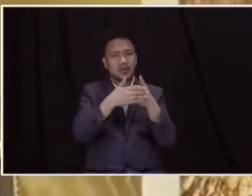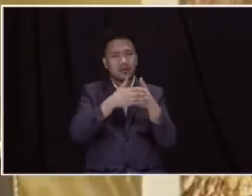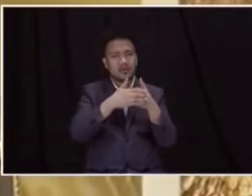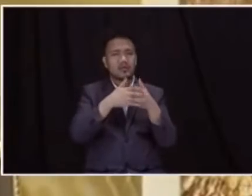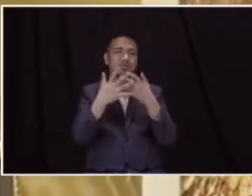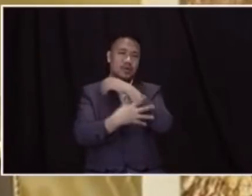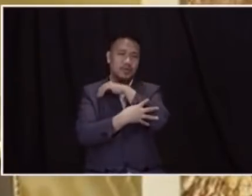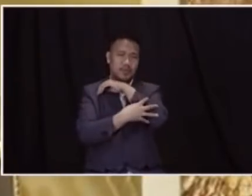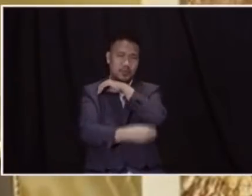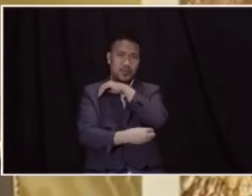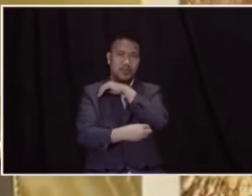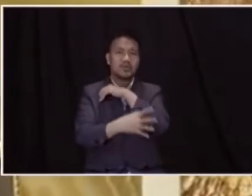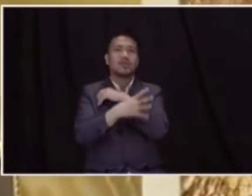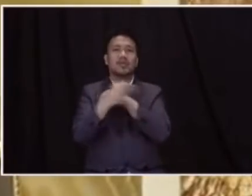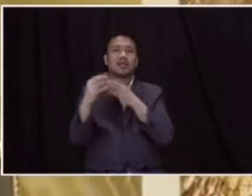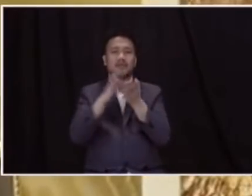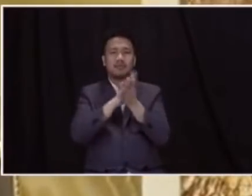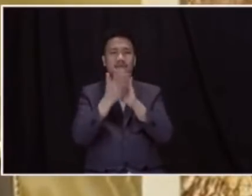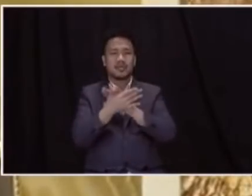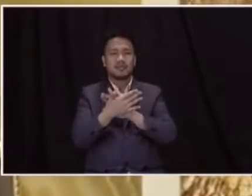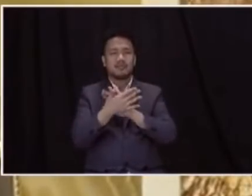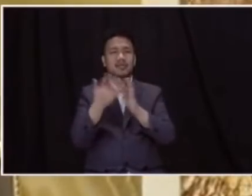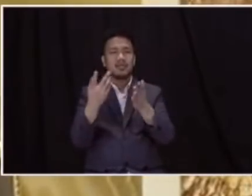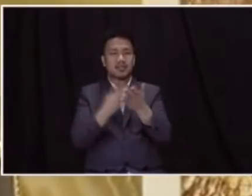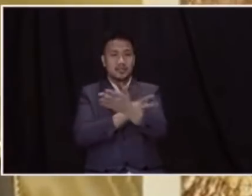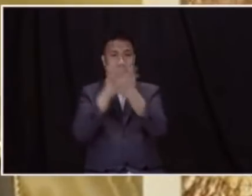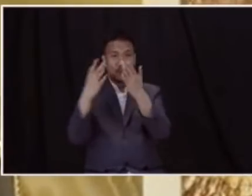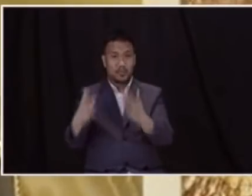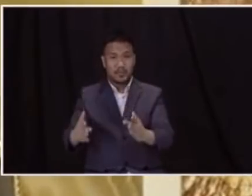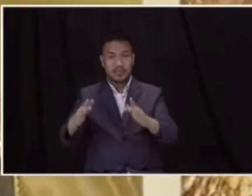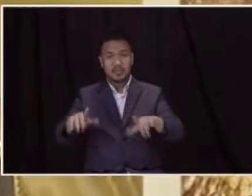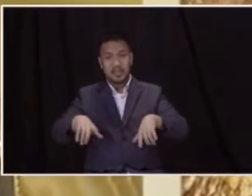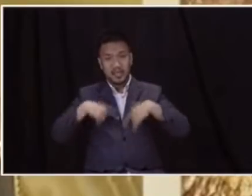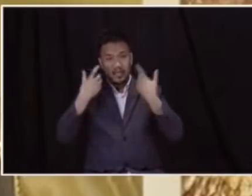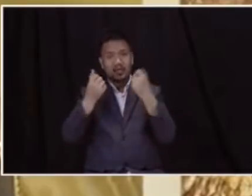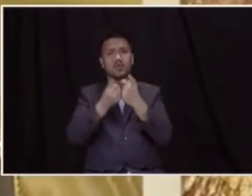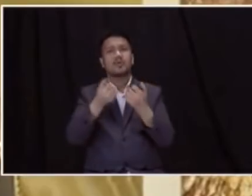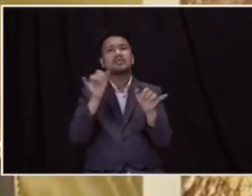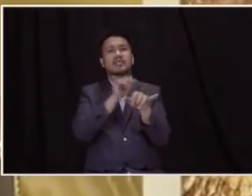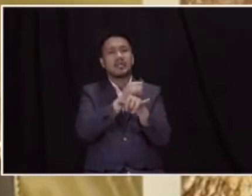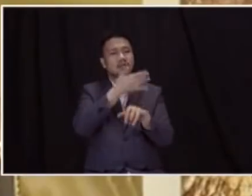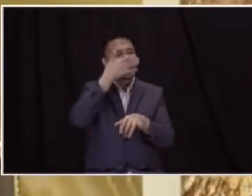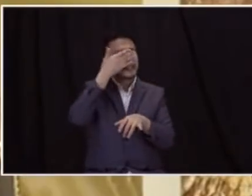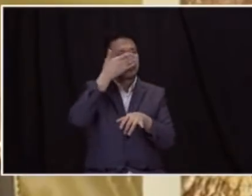marginalized and to be shepherds living with the smell of the sheep.